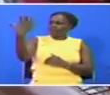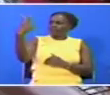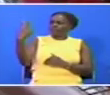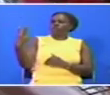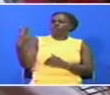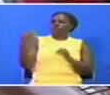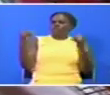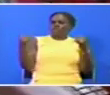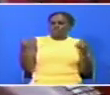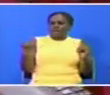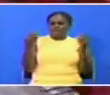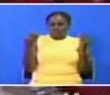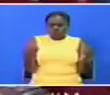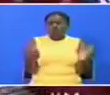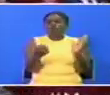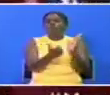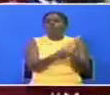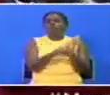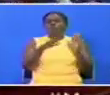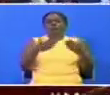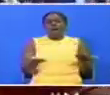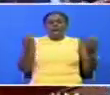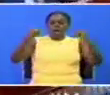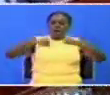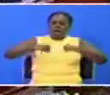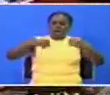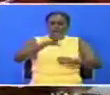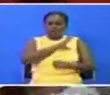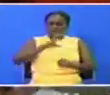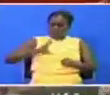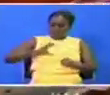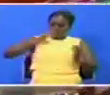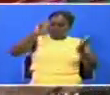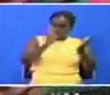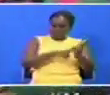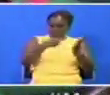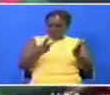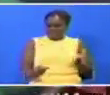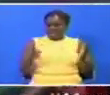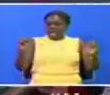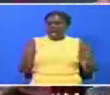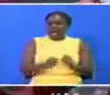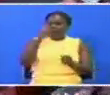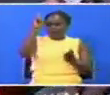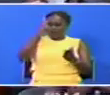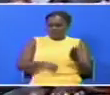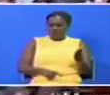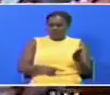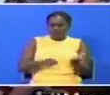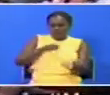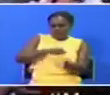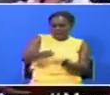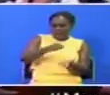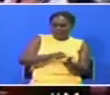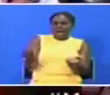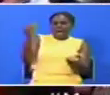An attempt to resolve the standoff through a mediation committee flopped, resulting in the republication of the bill